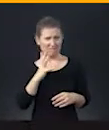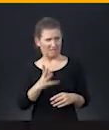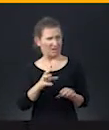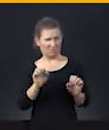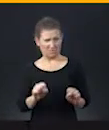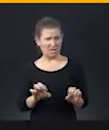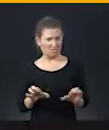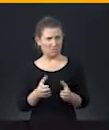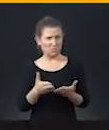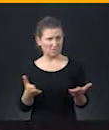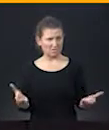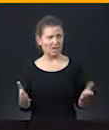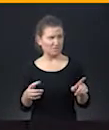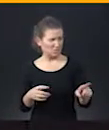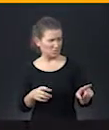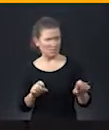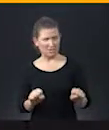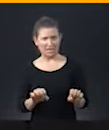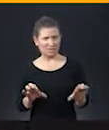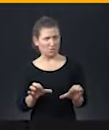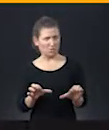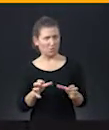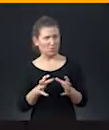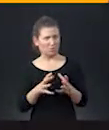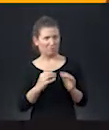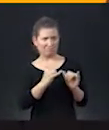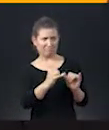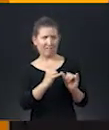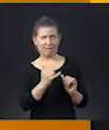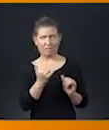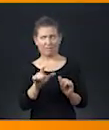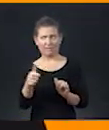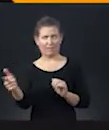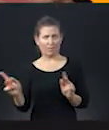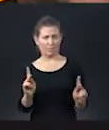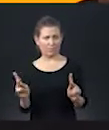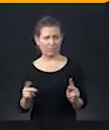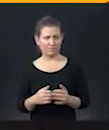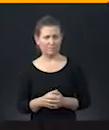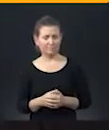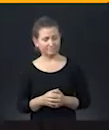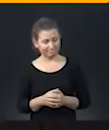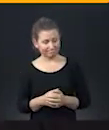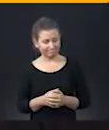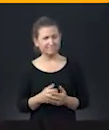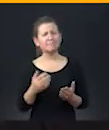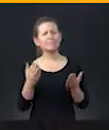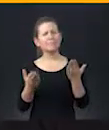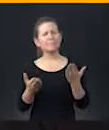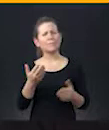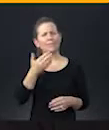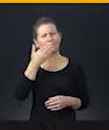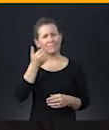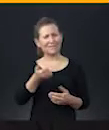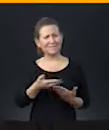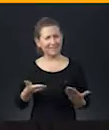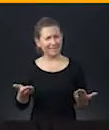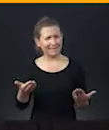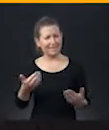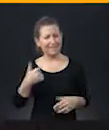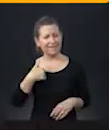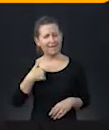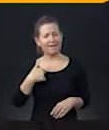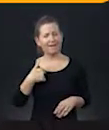fine. You're able to do as much as anyone else. Probably the best thing is that I get